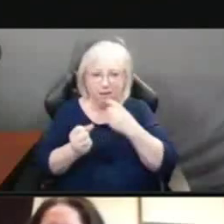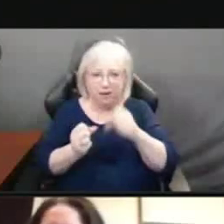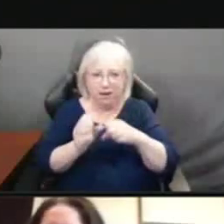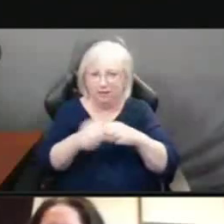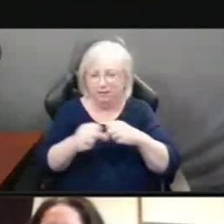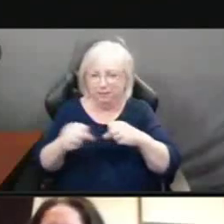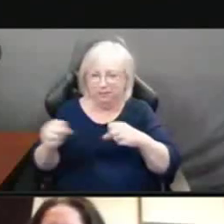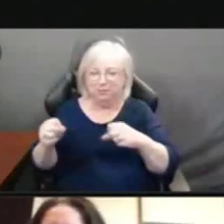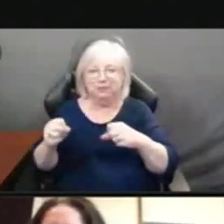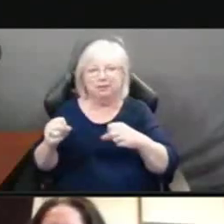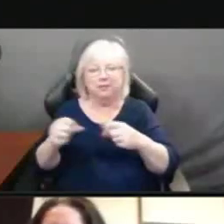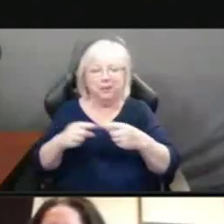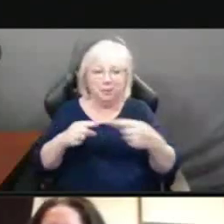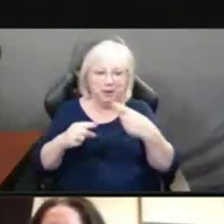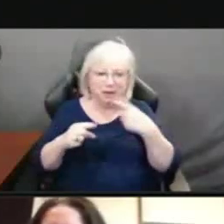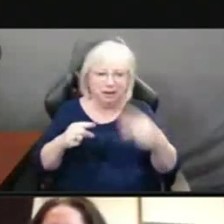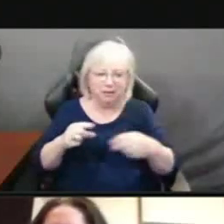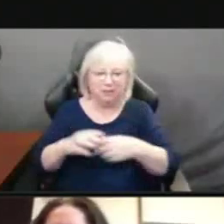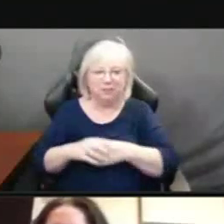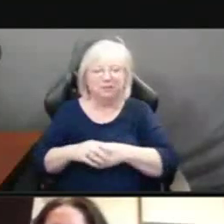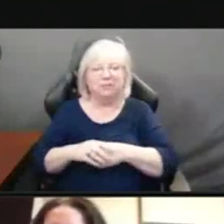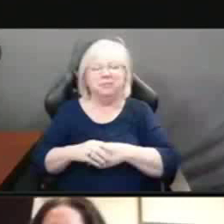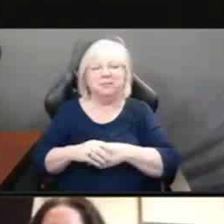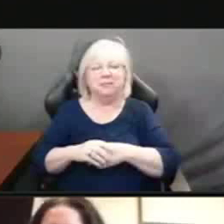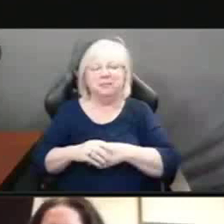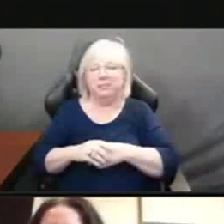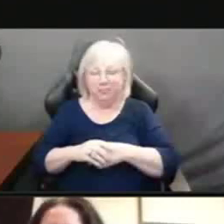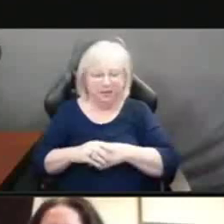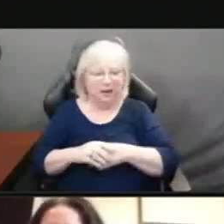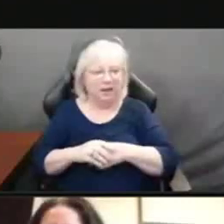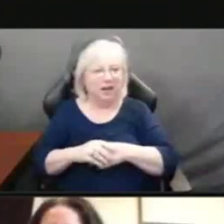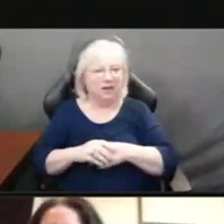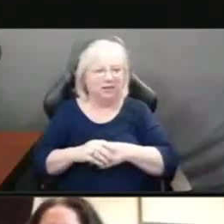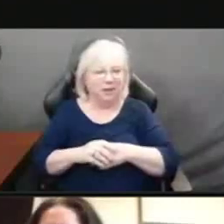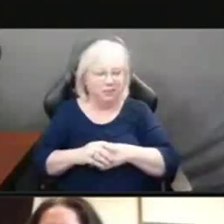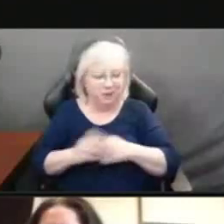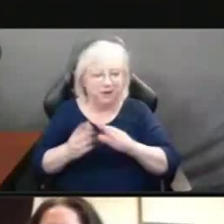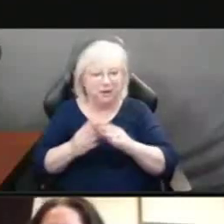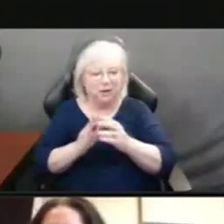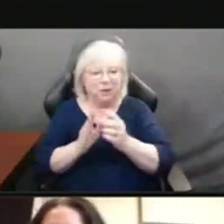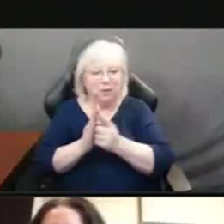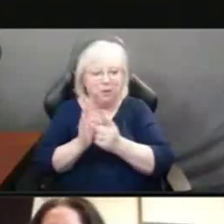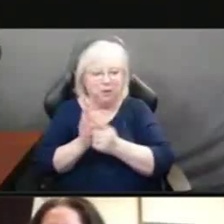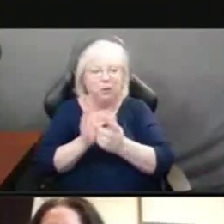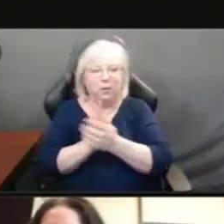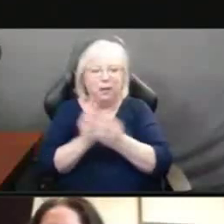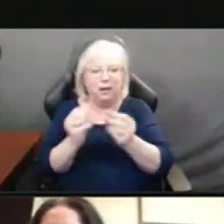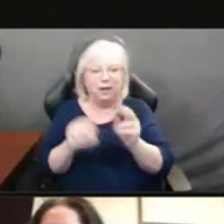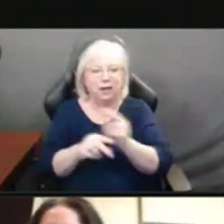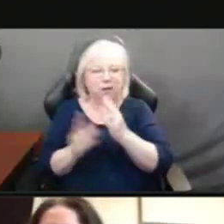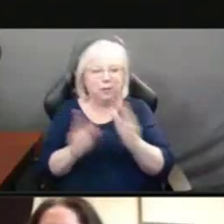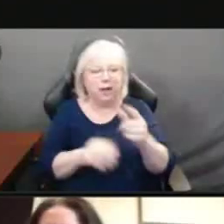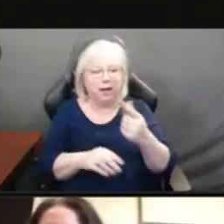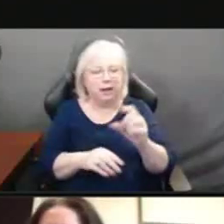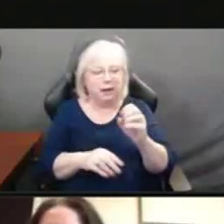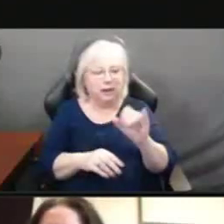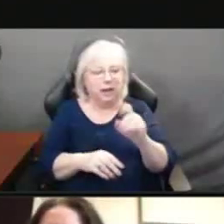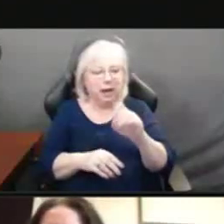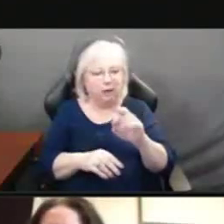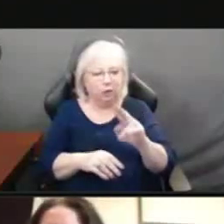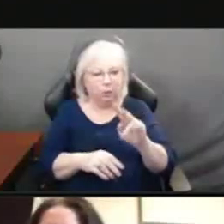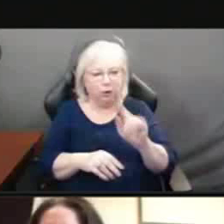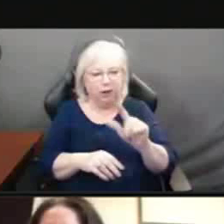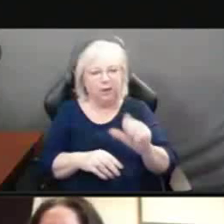aye. All those opposed, please say nay. Ayes have it. Second reading. An ordinance to amend the land use plan in the Geyer Springs East Planning